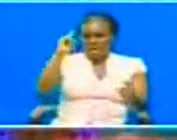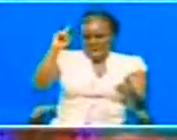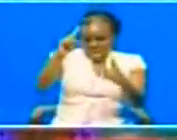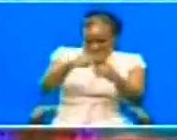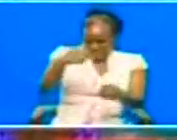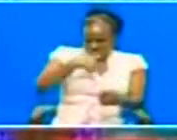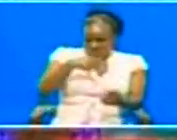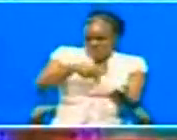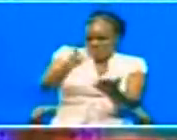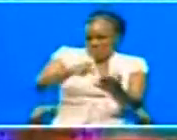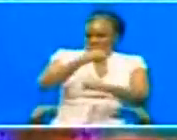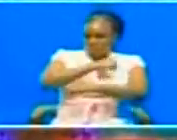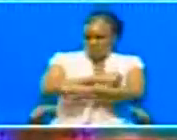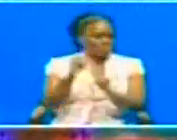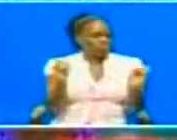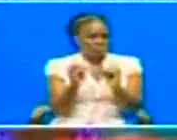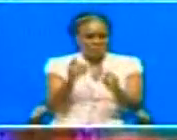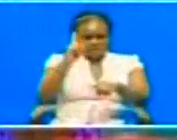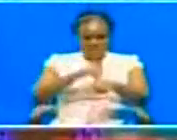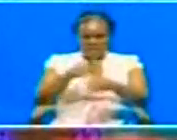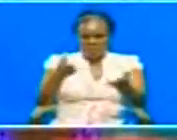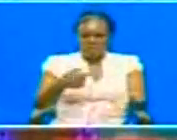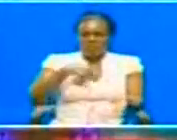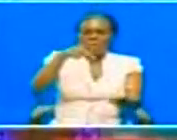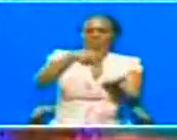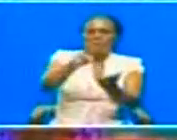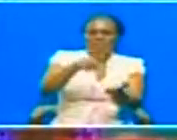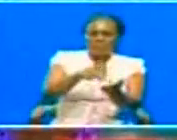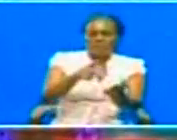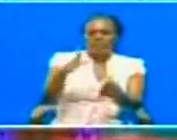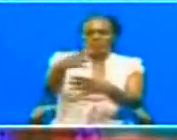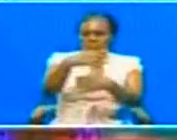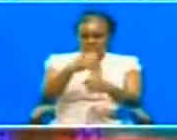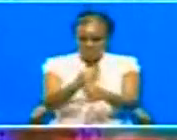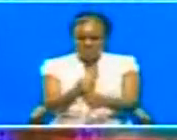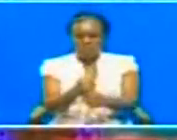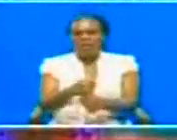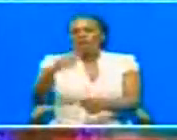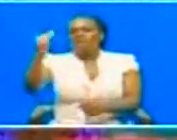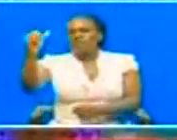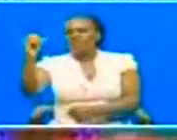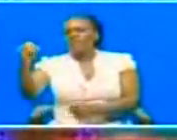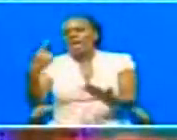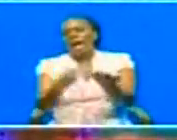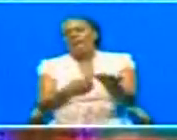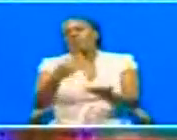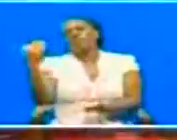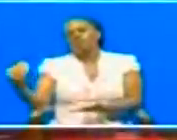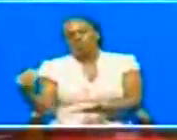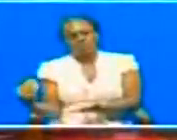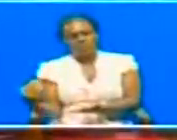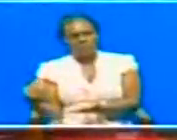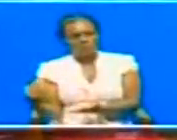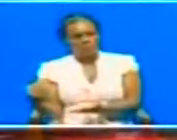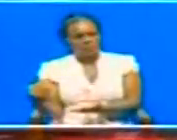of paying school fees in the beginning, and at the moment I'm paying school, our foundation pays full school fees for 50 albino children. Okay, I'm going to ask you how people can